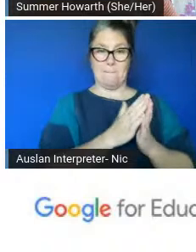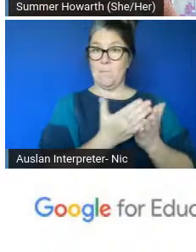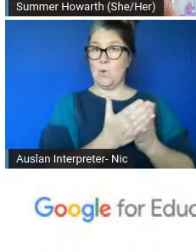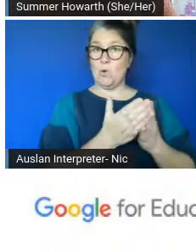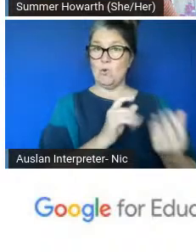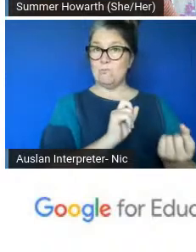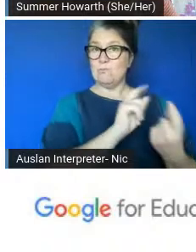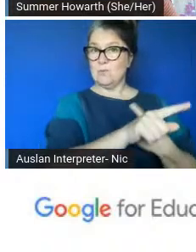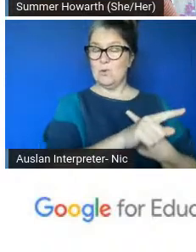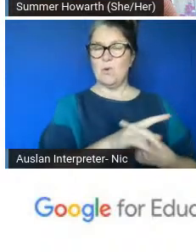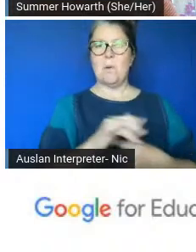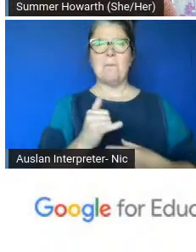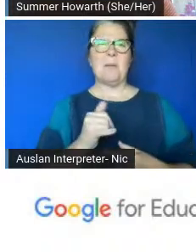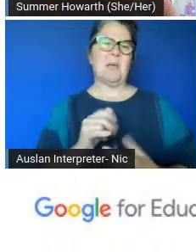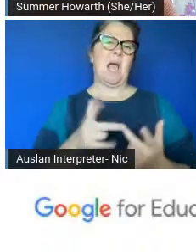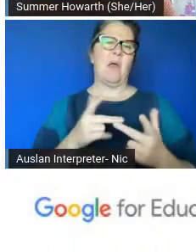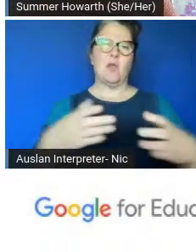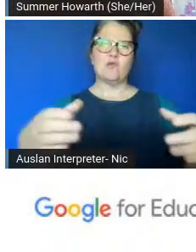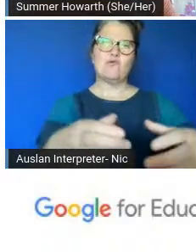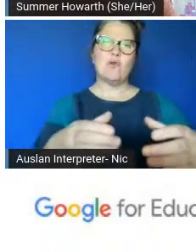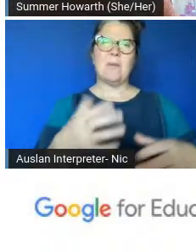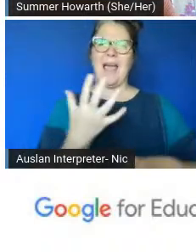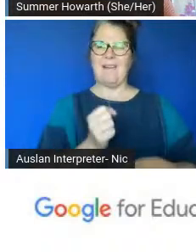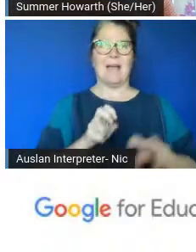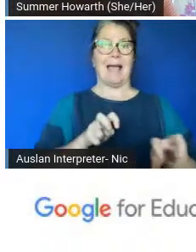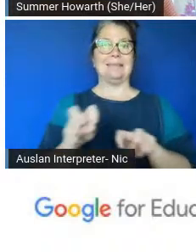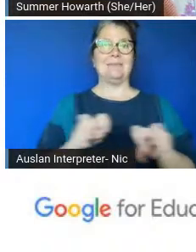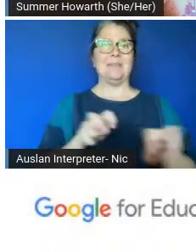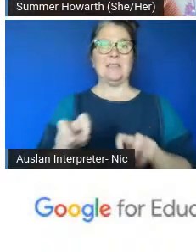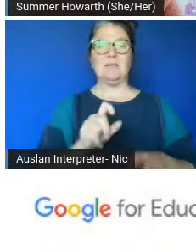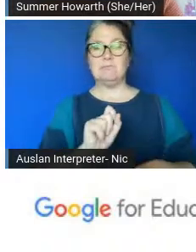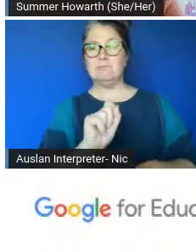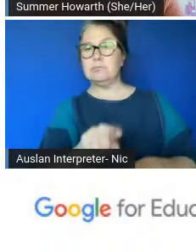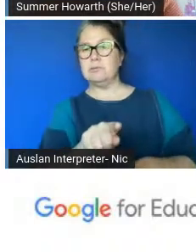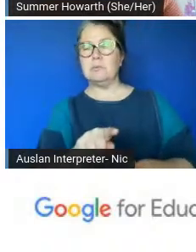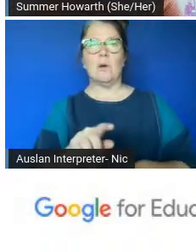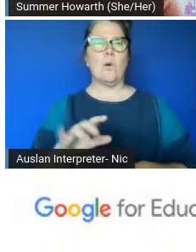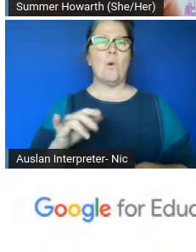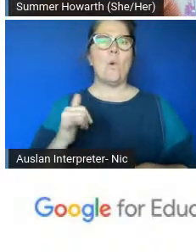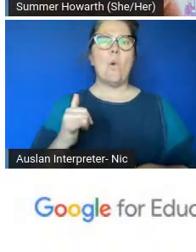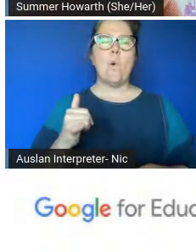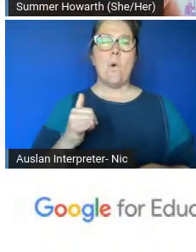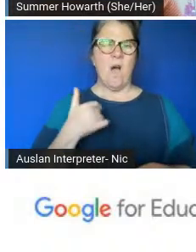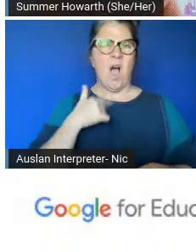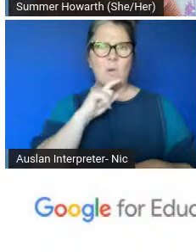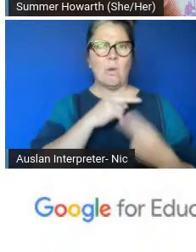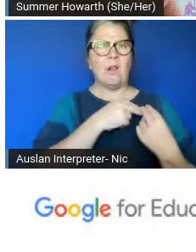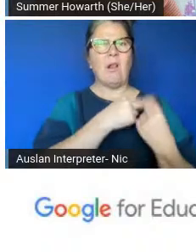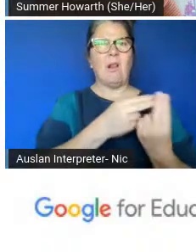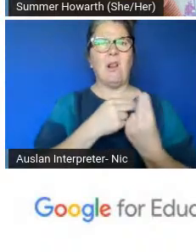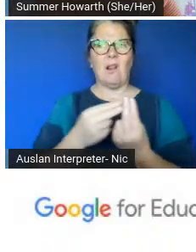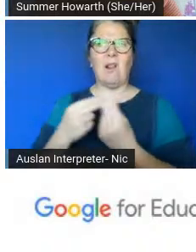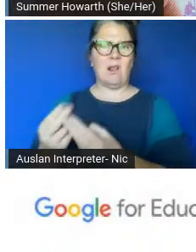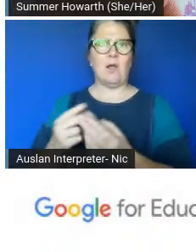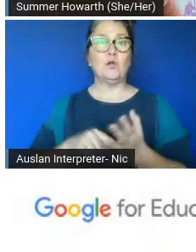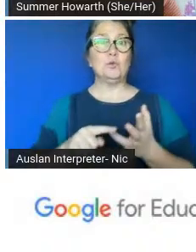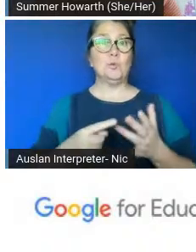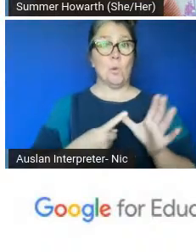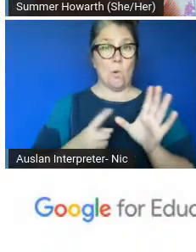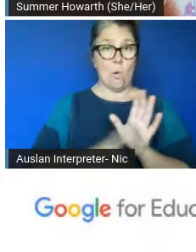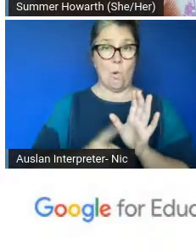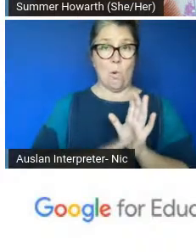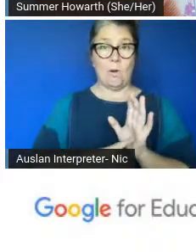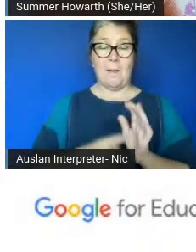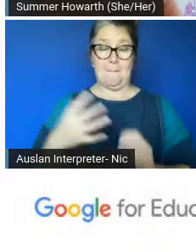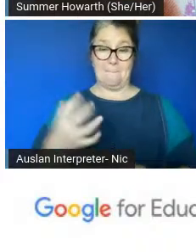stretch activity. So I'm just going to assign this to everyone. I am going to give it a due date of tomorrow. So you got to go